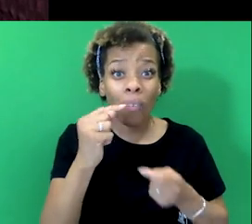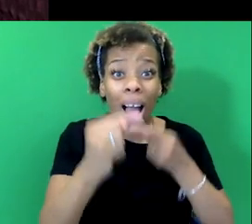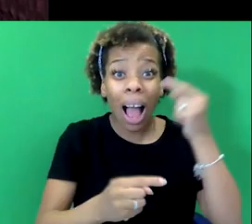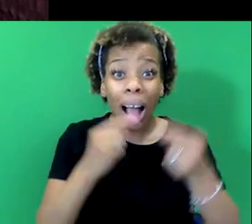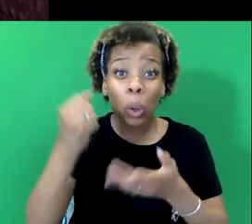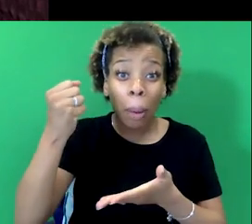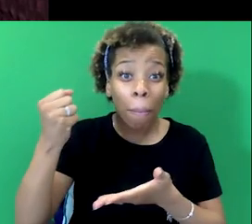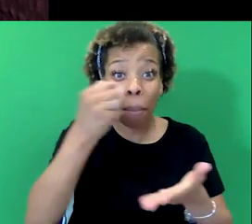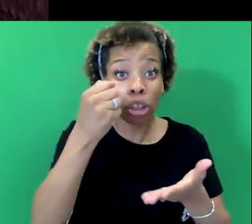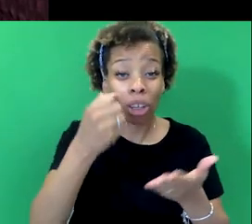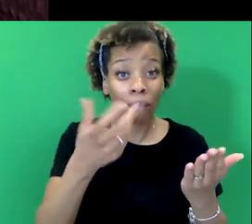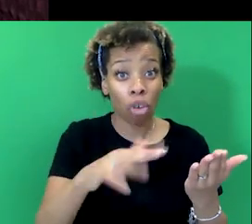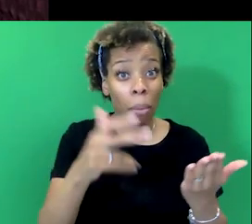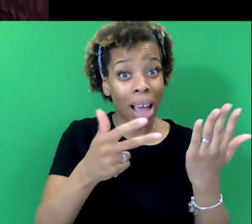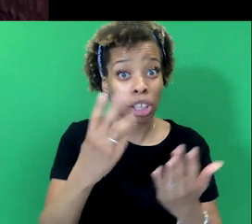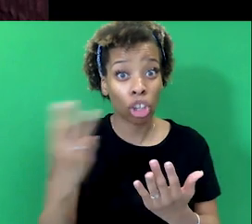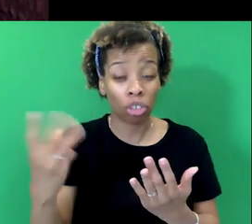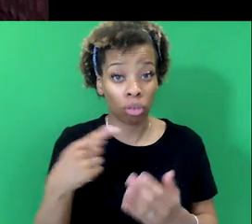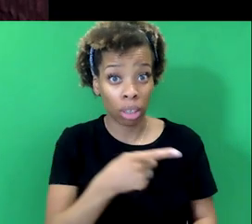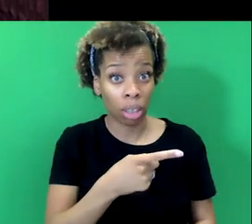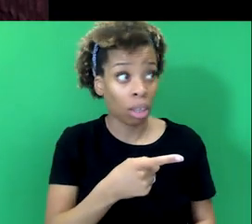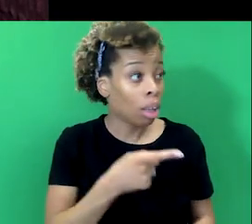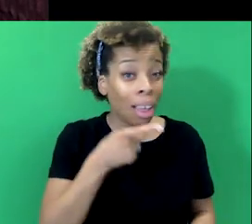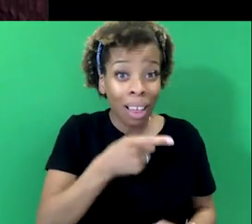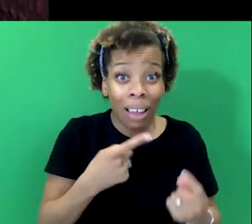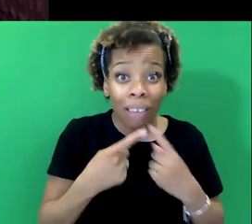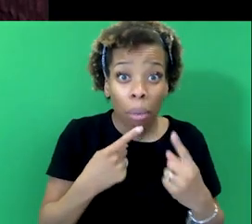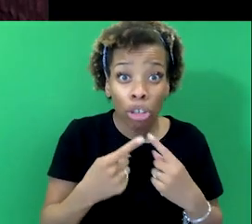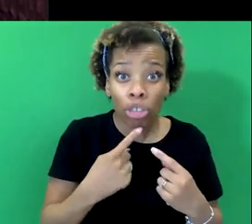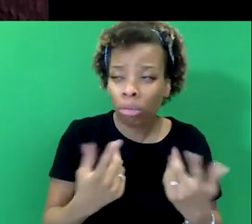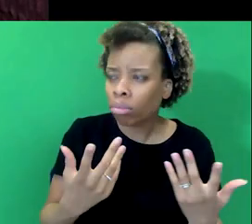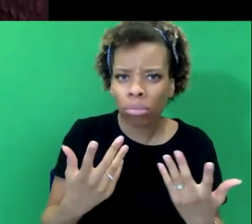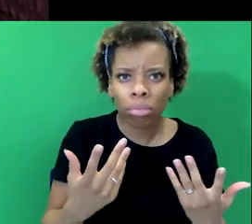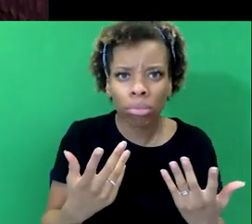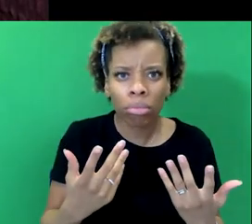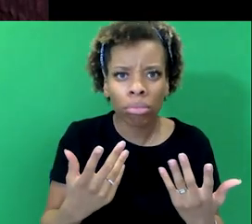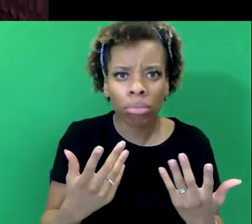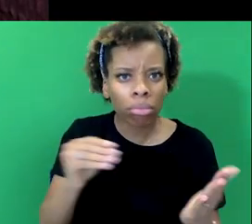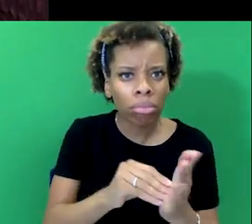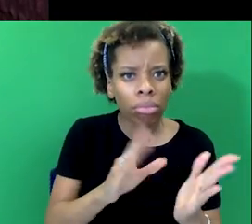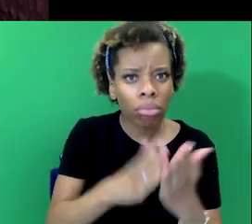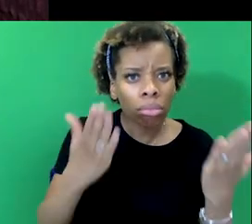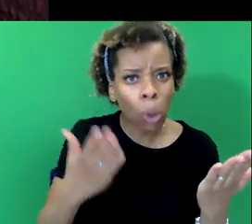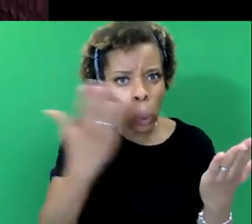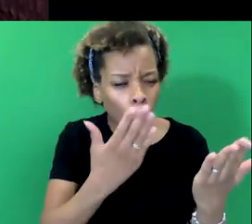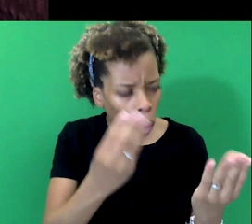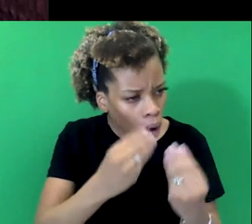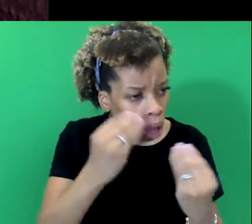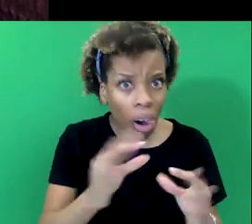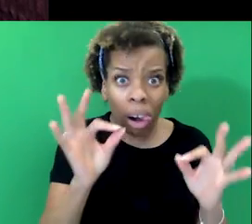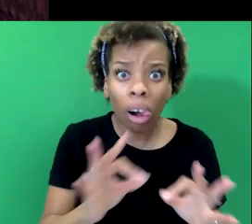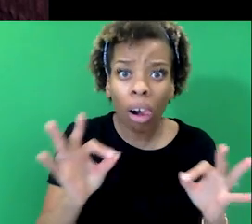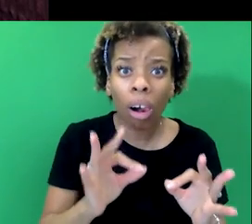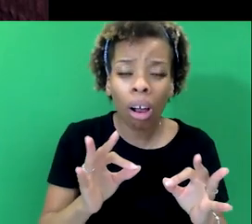in 1833. Mm. You know, this is information that you will not find in school books. And people can get